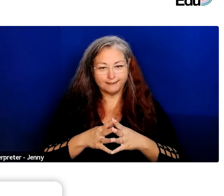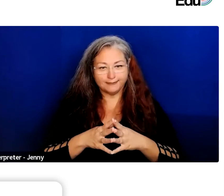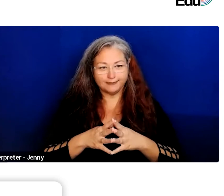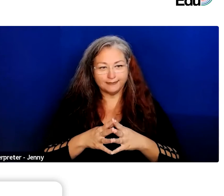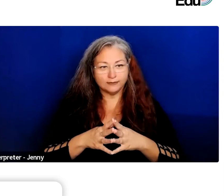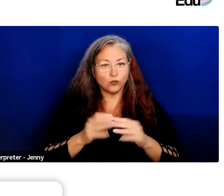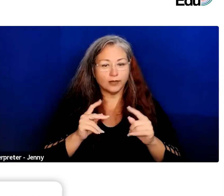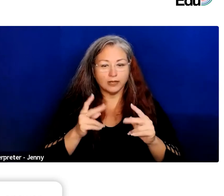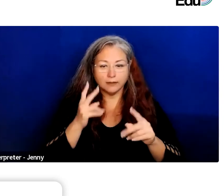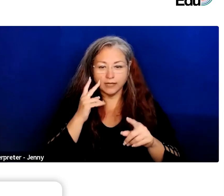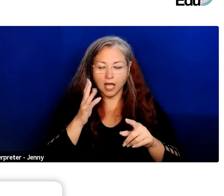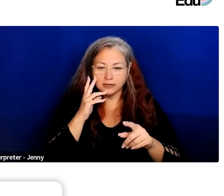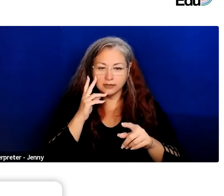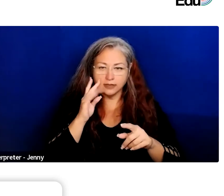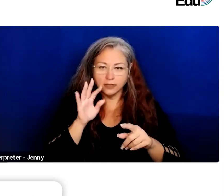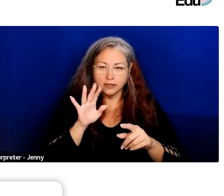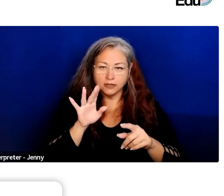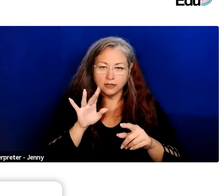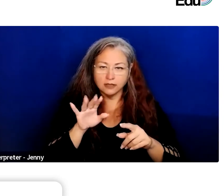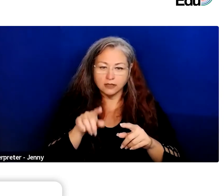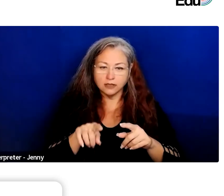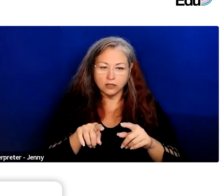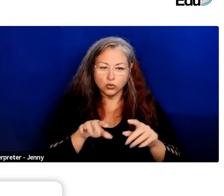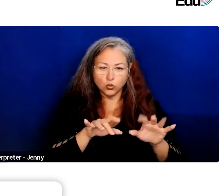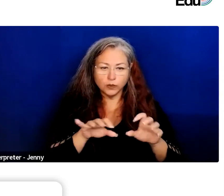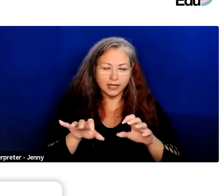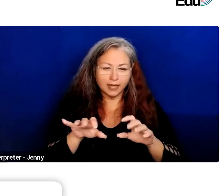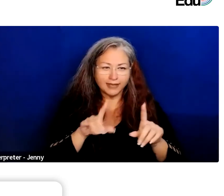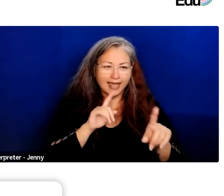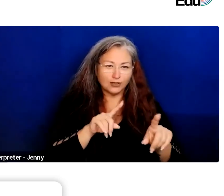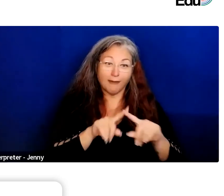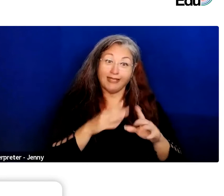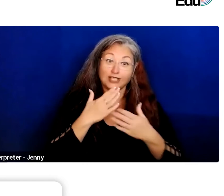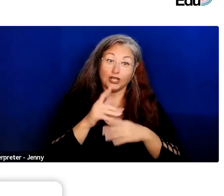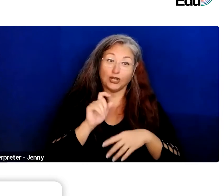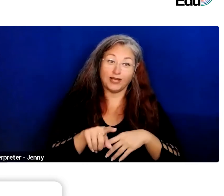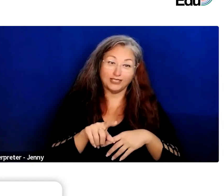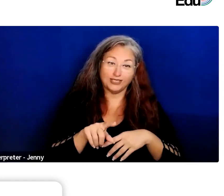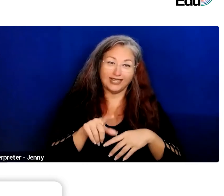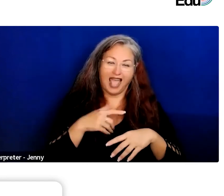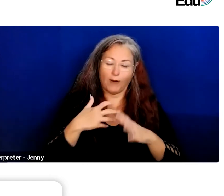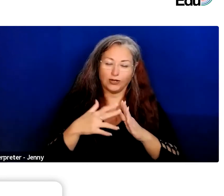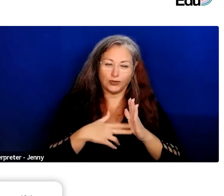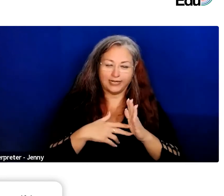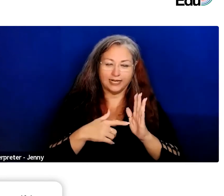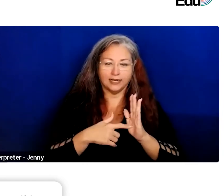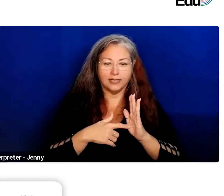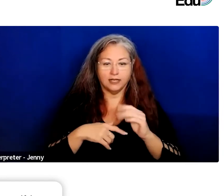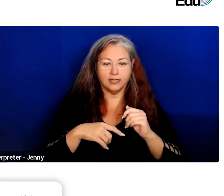Let's see. I see you typing an answer to this question, but it's a good question, so I'm going to read it.